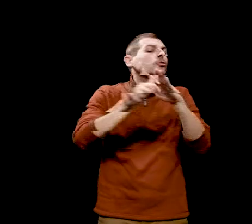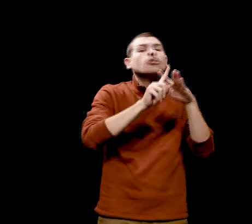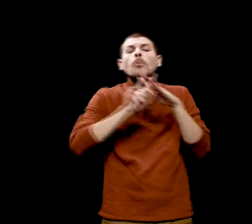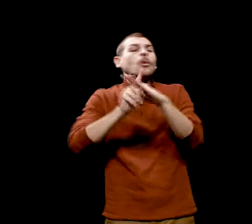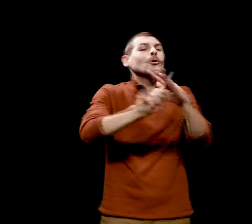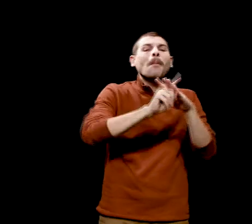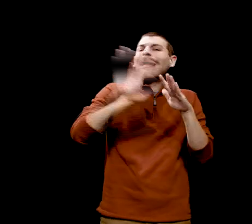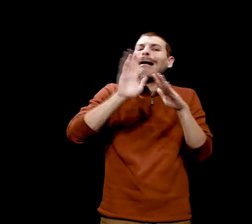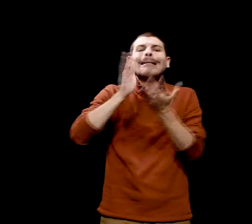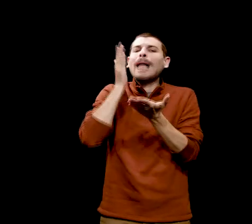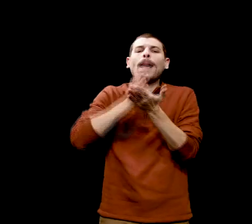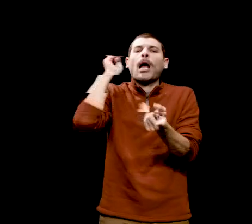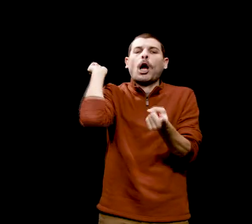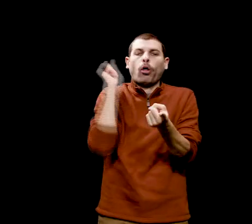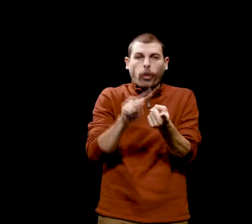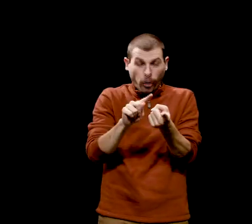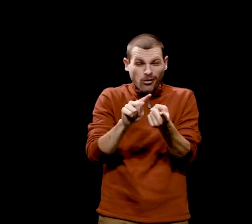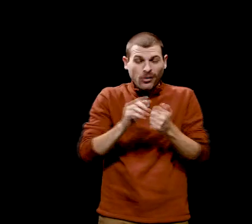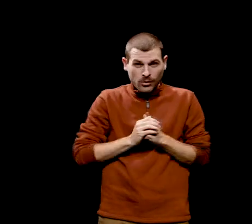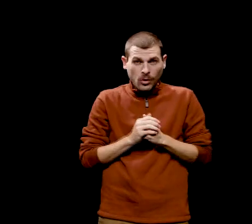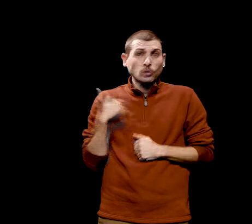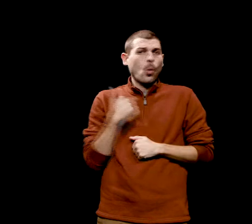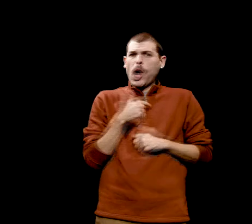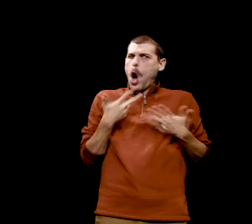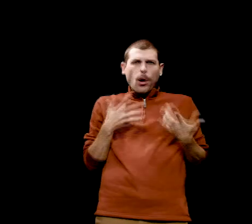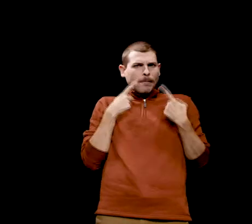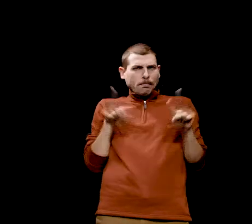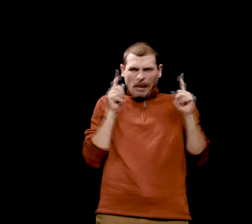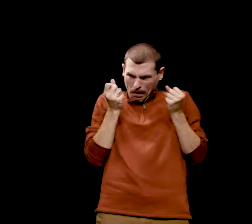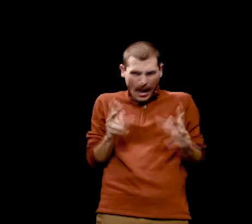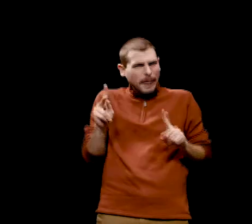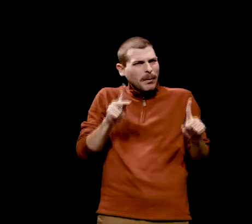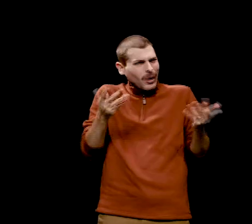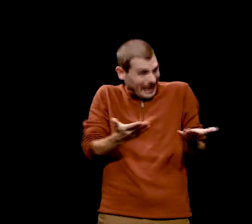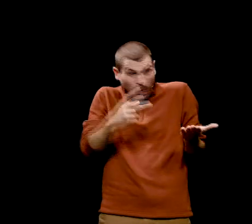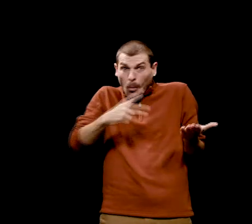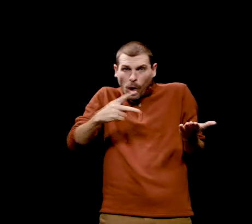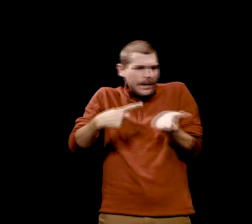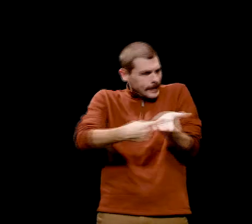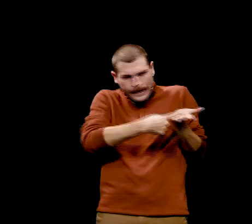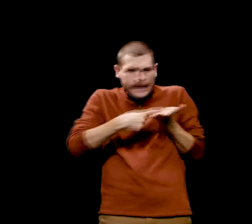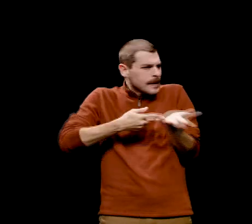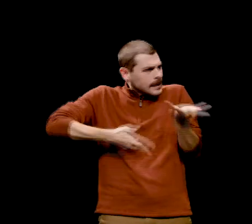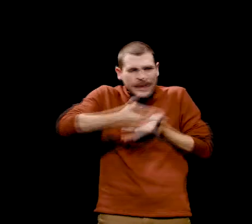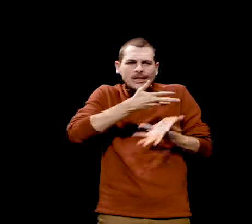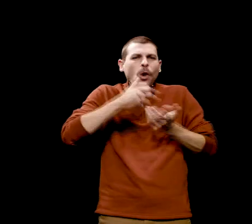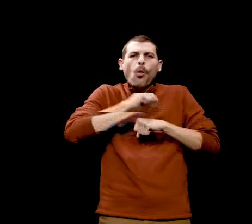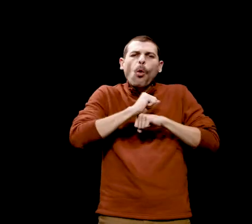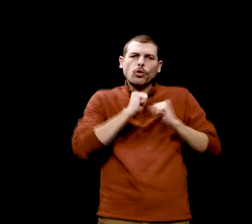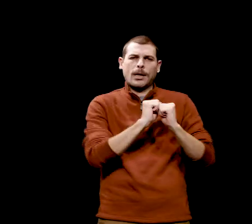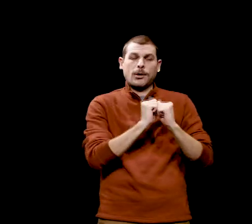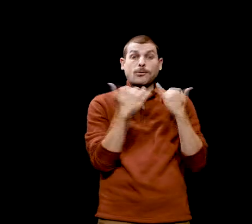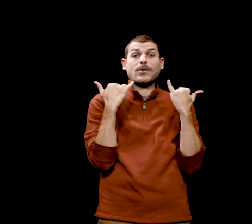something that my team has published. We work closely with many people from across Portland on that. And what those are community stabilization,